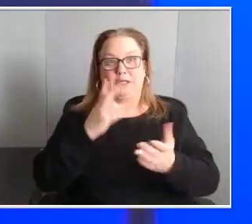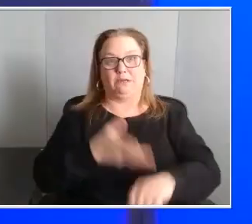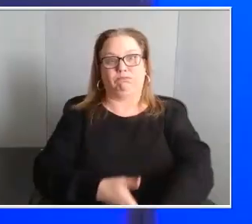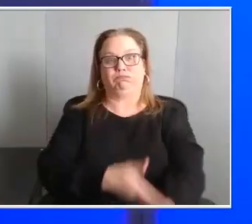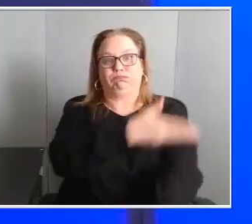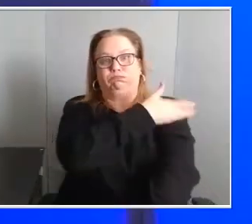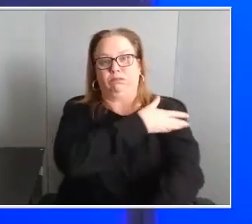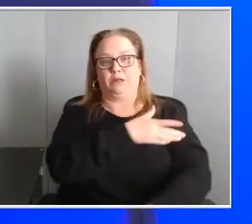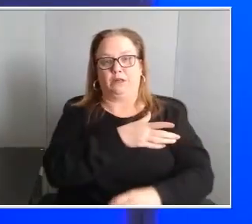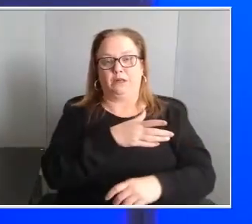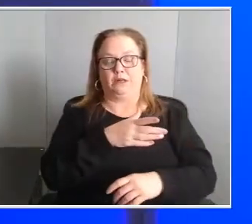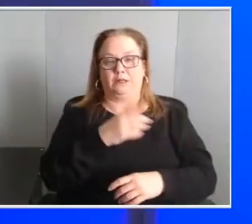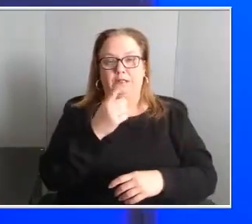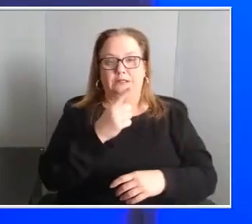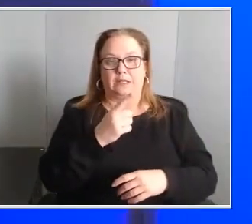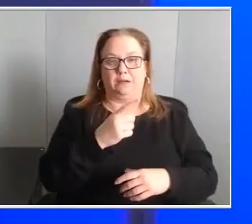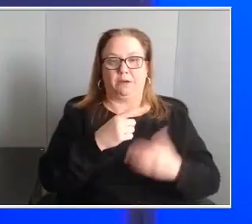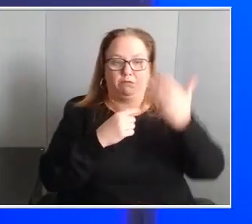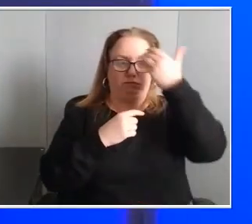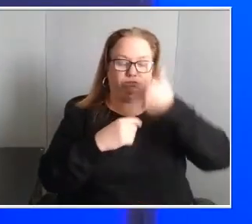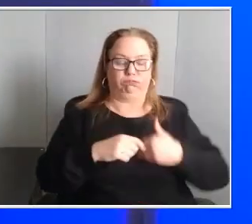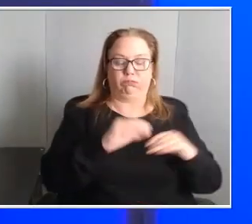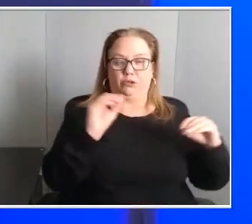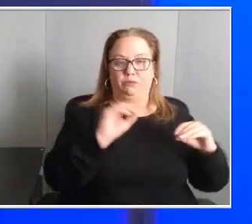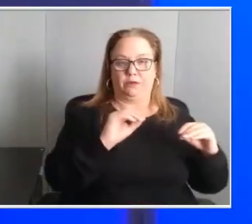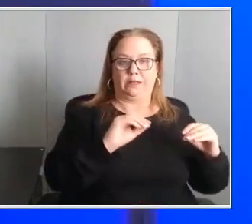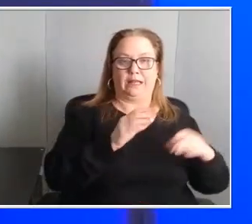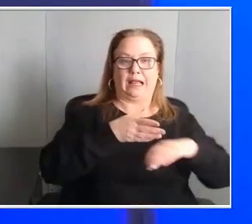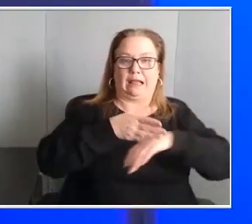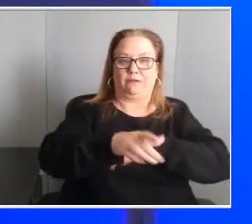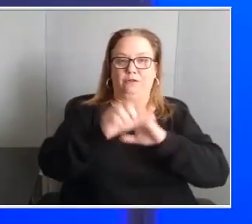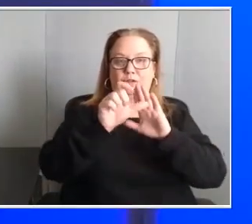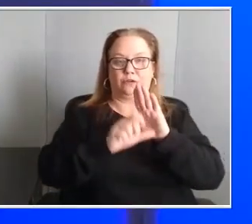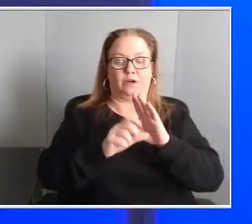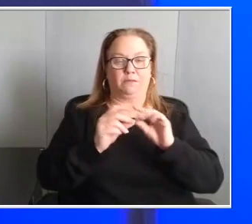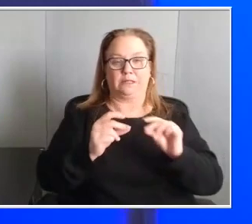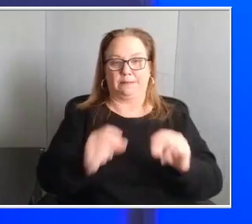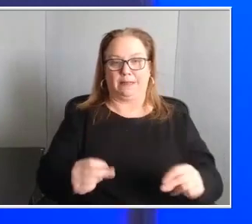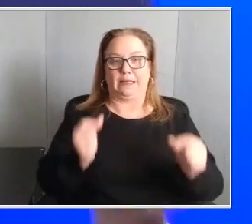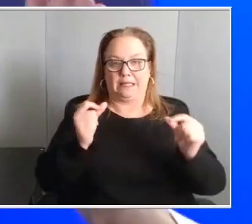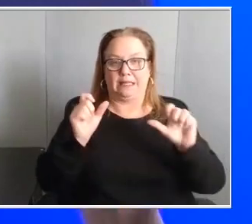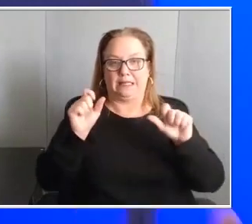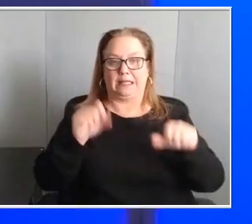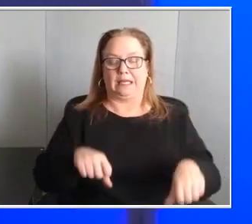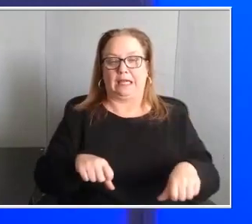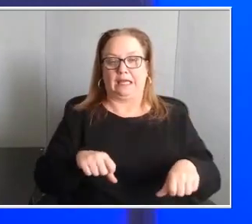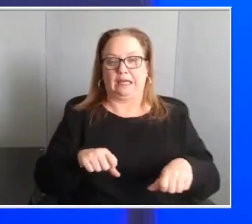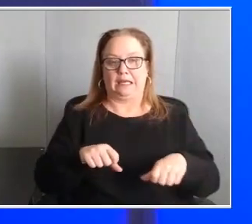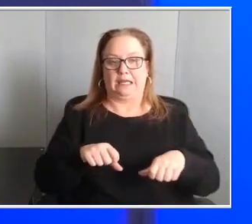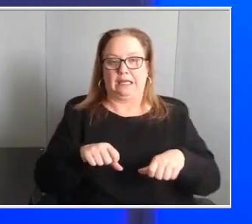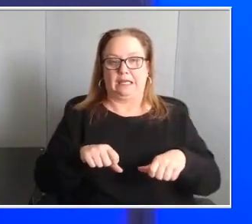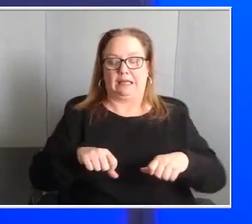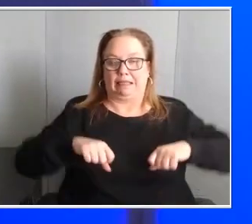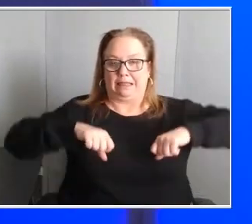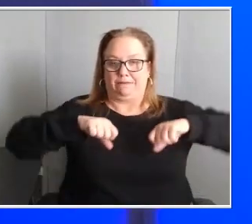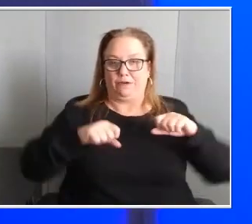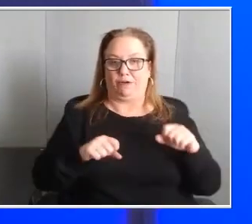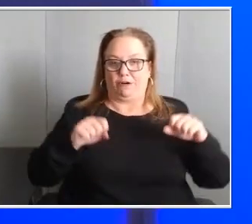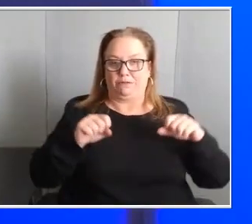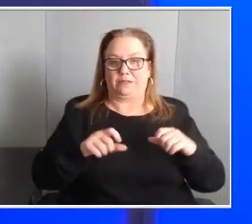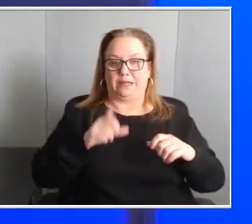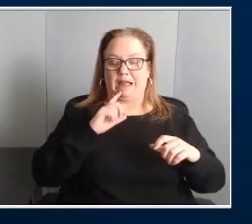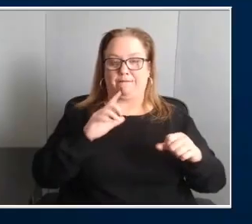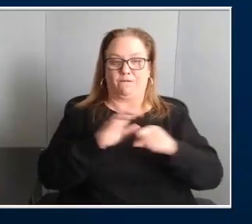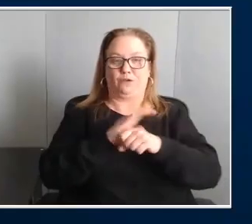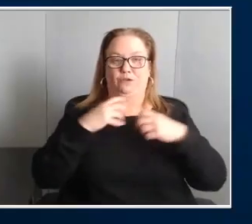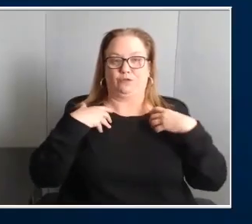improvement where somebody who was plegic on one side and after thrombectomy, like almost immediately they can, you know, lift their extremities and have almost full strength. Okay,